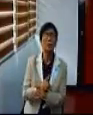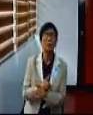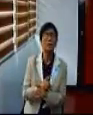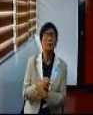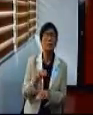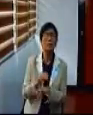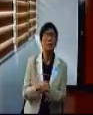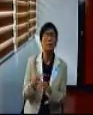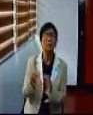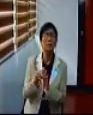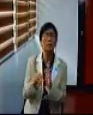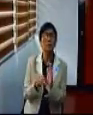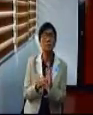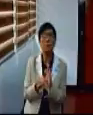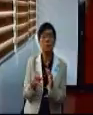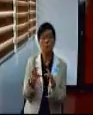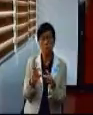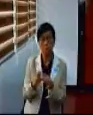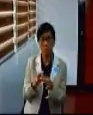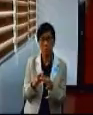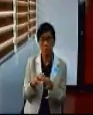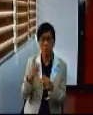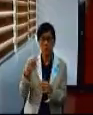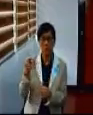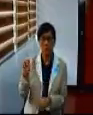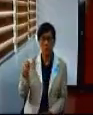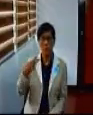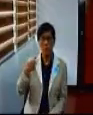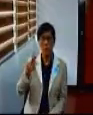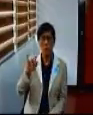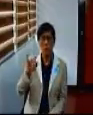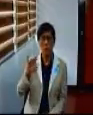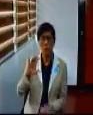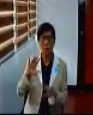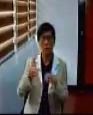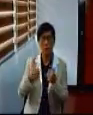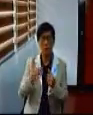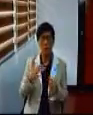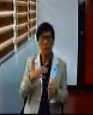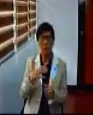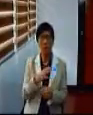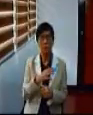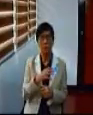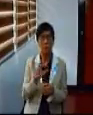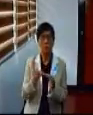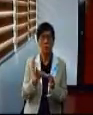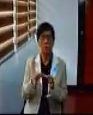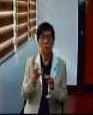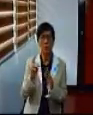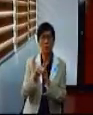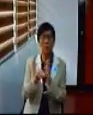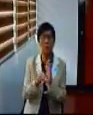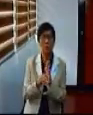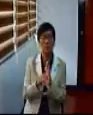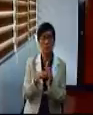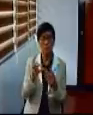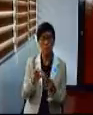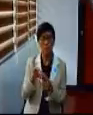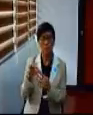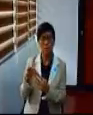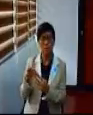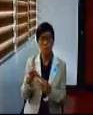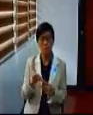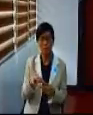mandates of the NHRI and how the commission will interpret its mandate, particularly if some of the